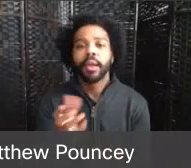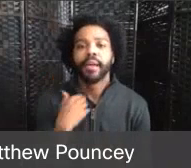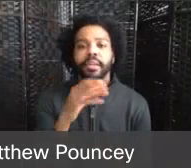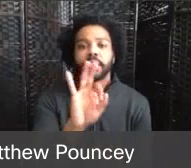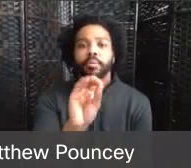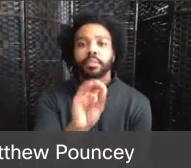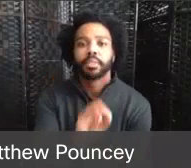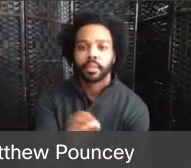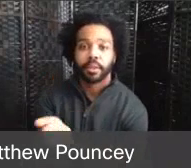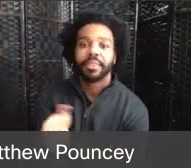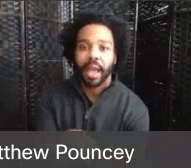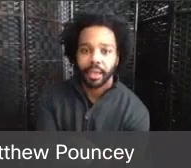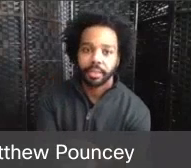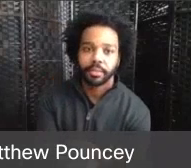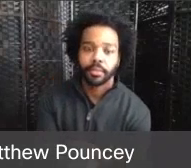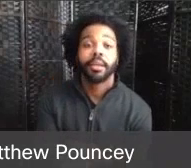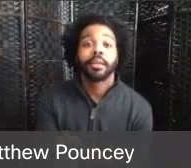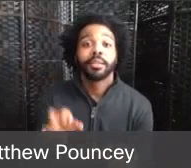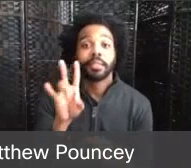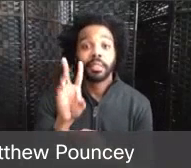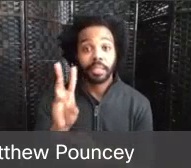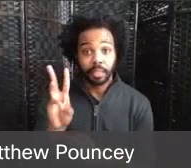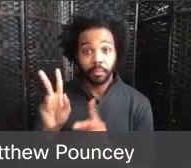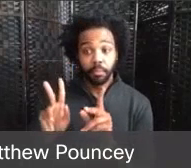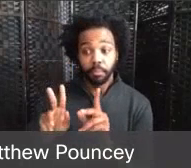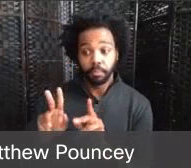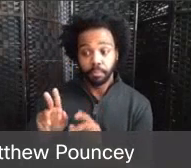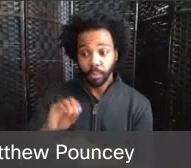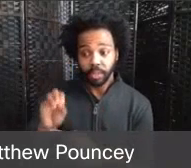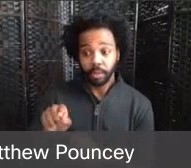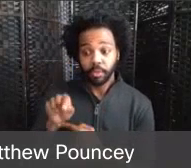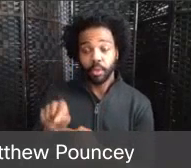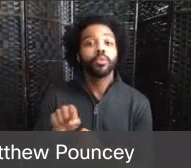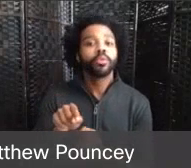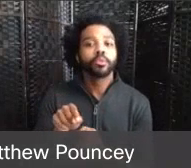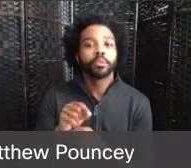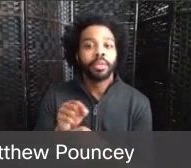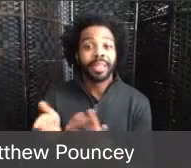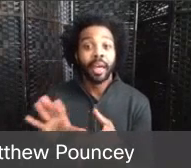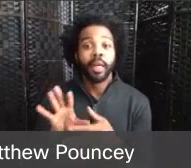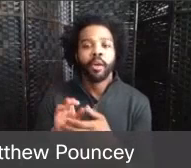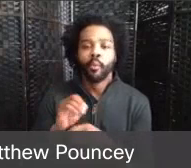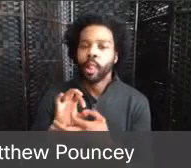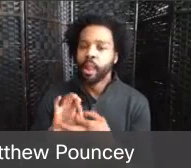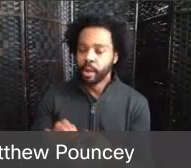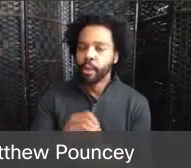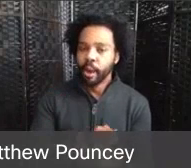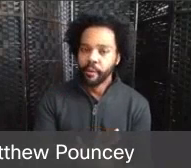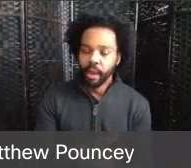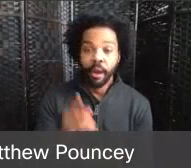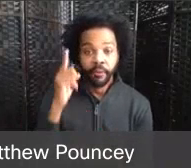have died. 6% of those have been confirmed as COVID related. In supported